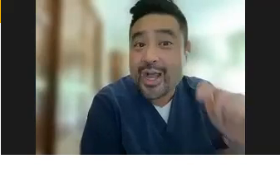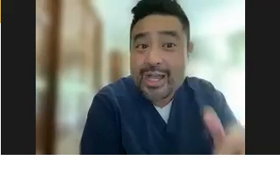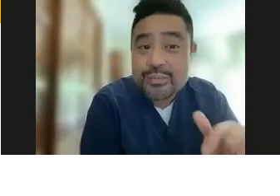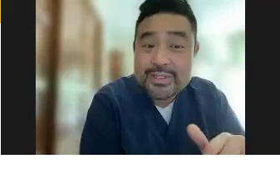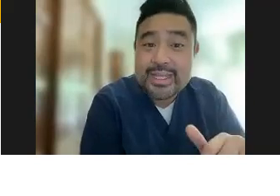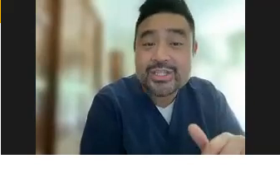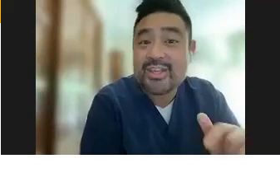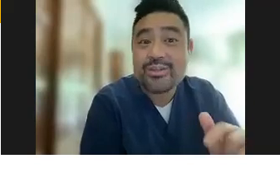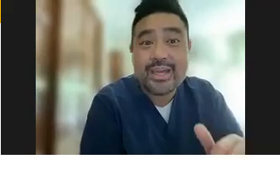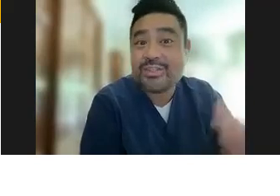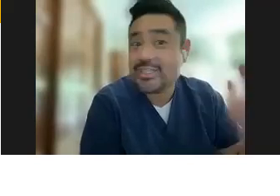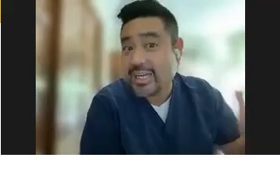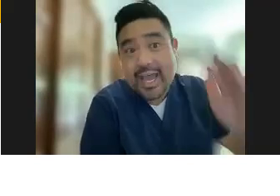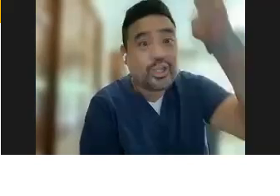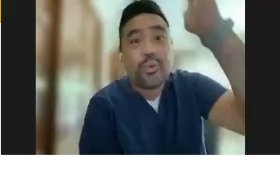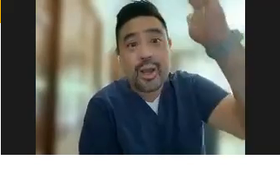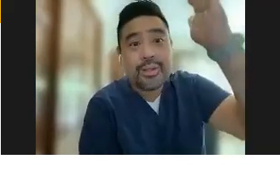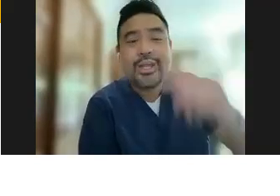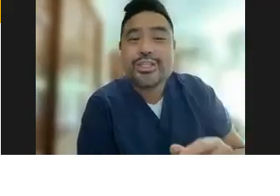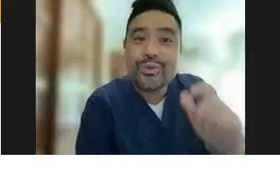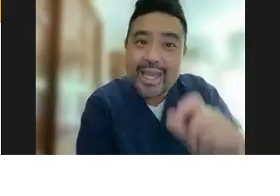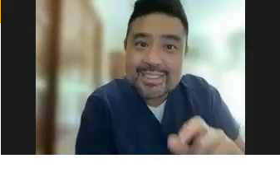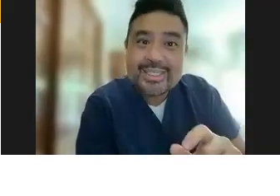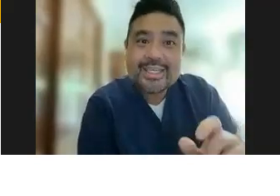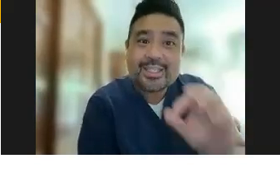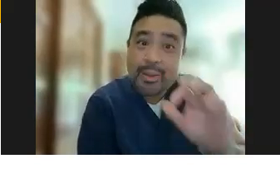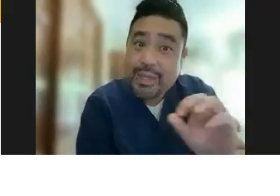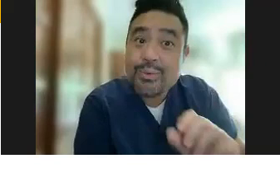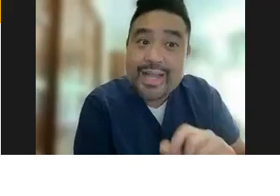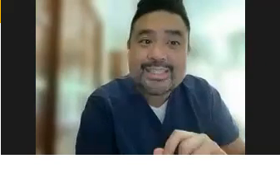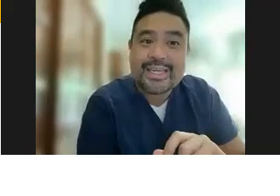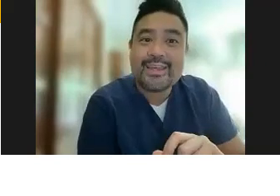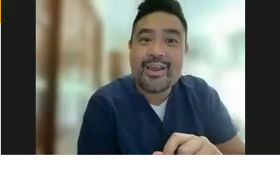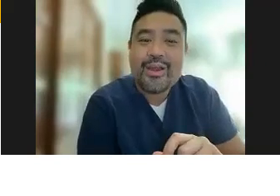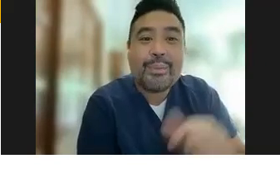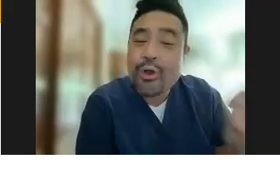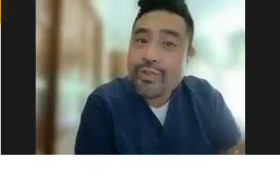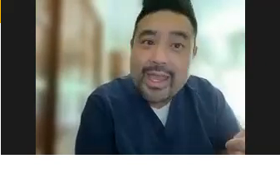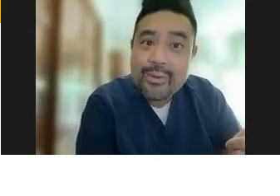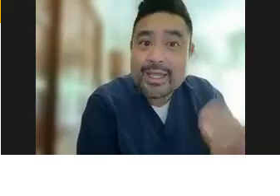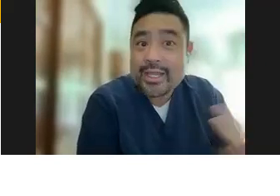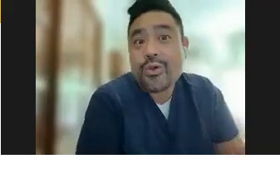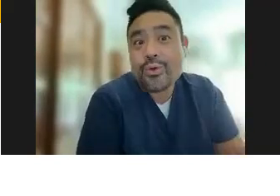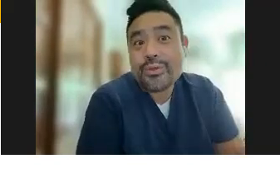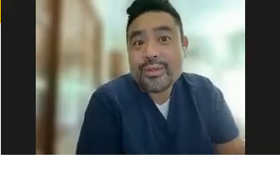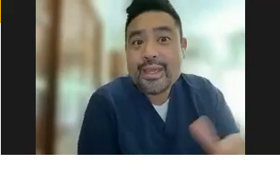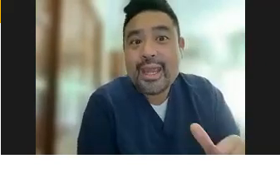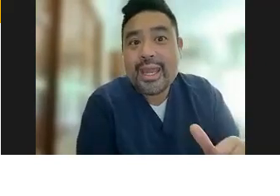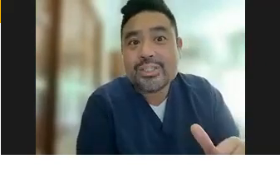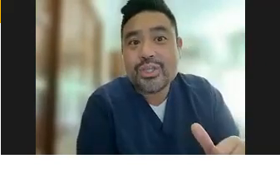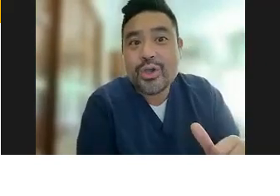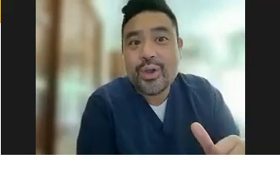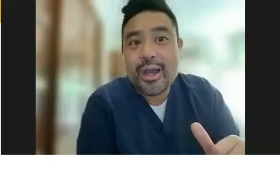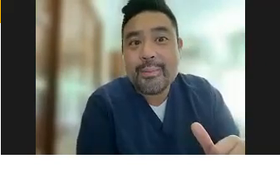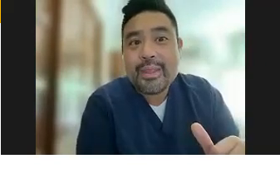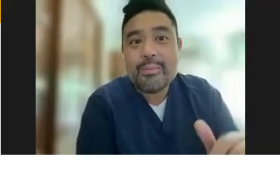that their hospitalizations and their deaths did not go up. So yes, some people got sick there, but all they had was like a cold.